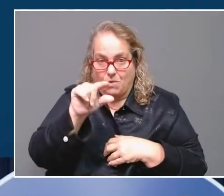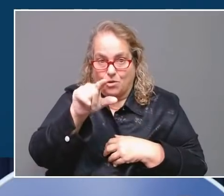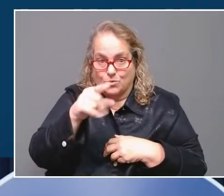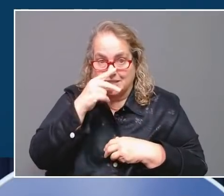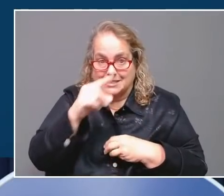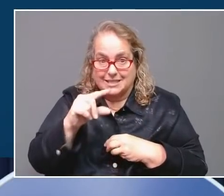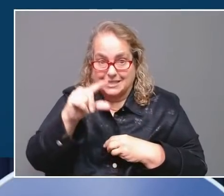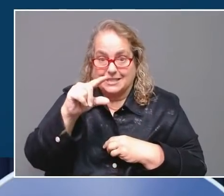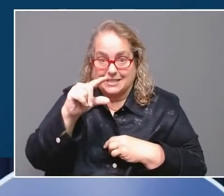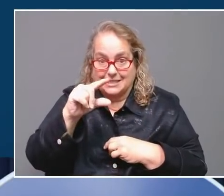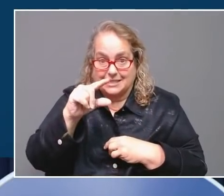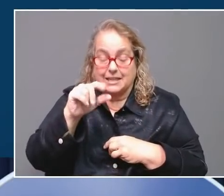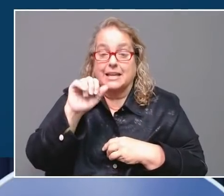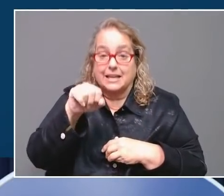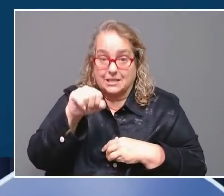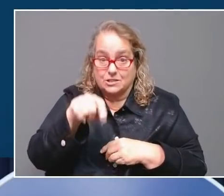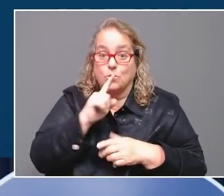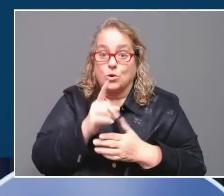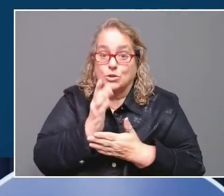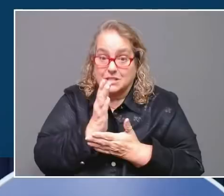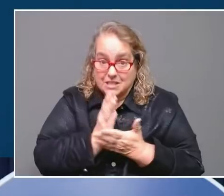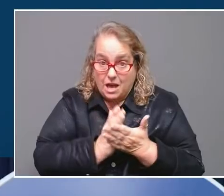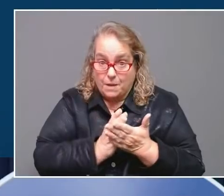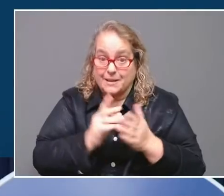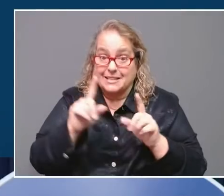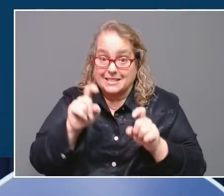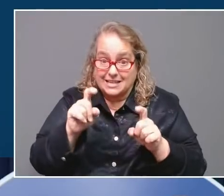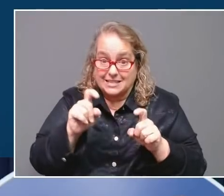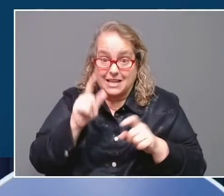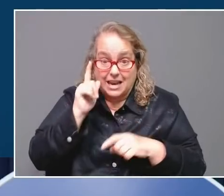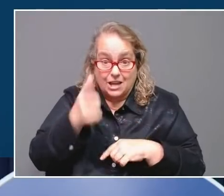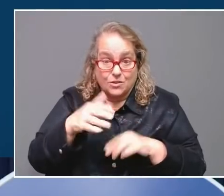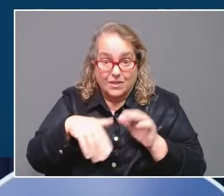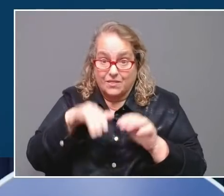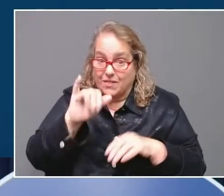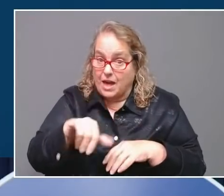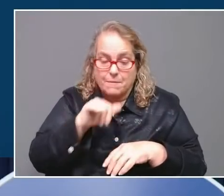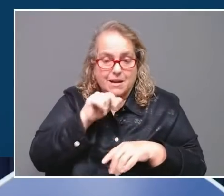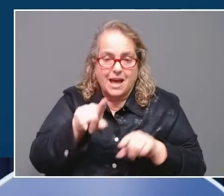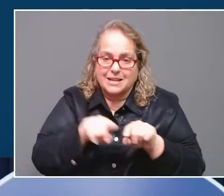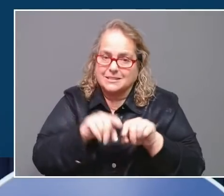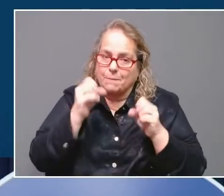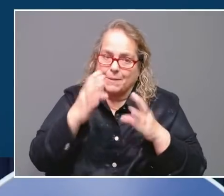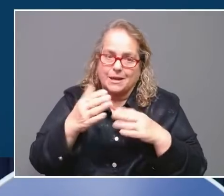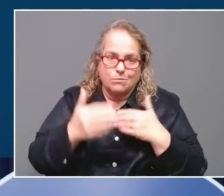there were some tests done later than that, but not as many processed.